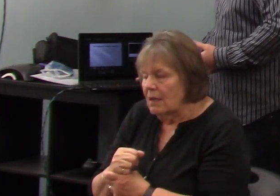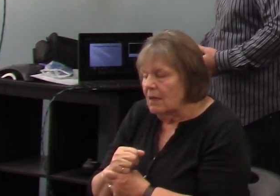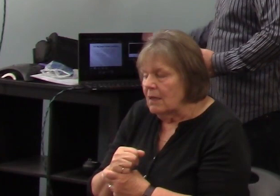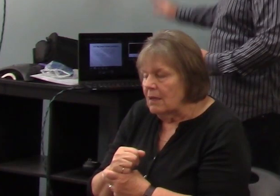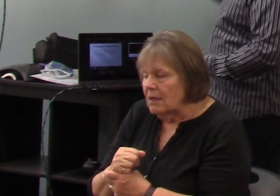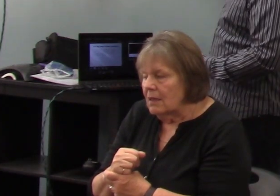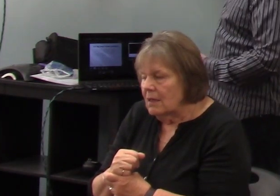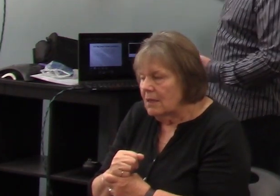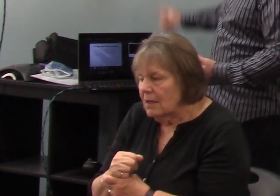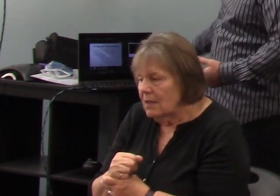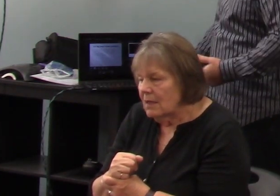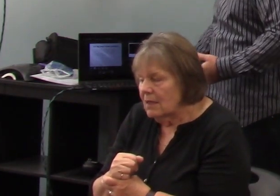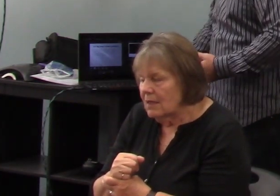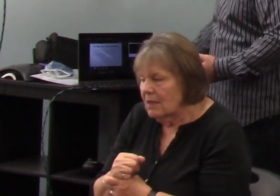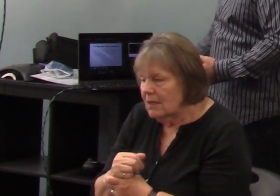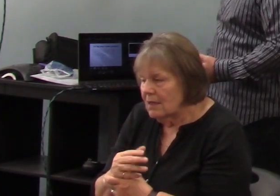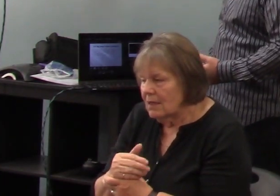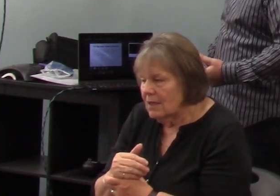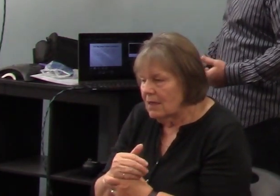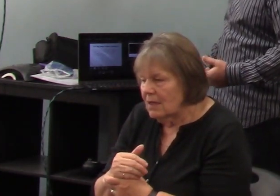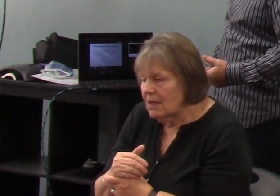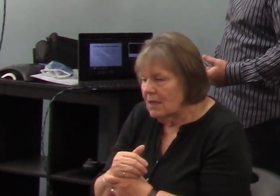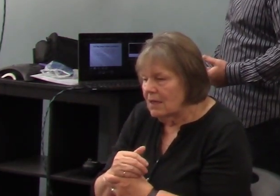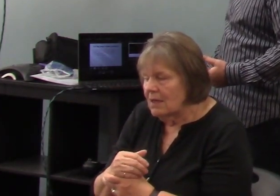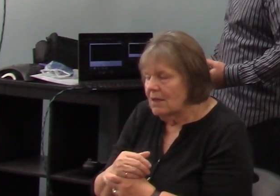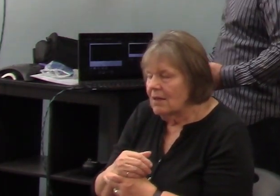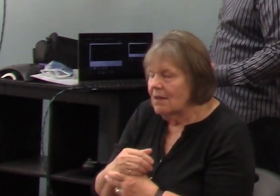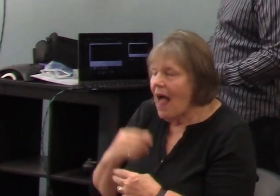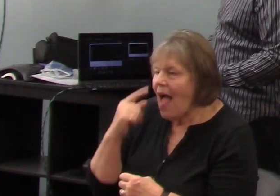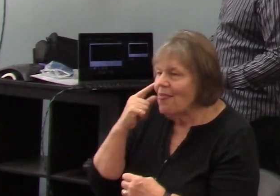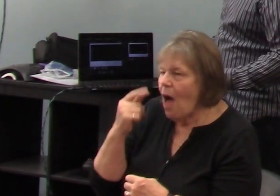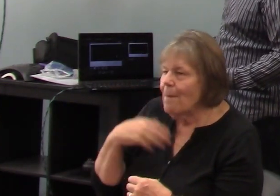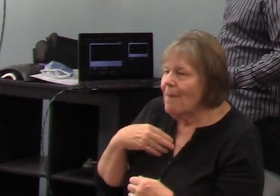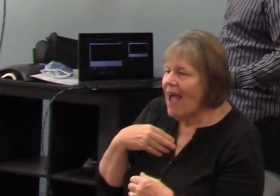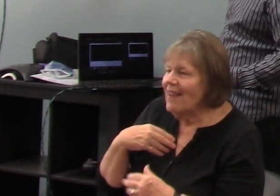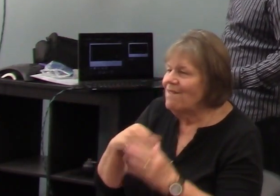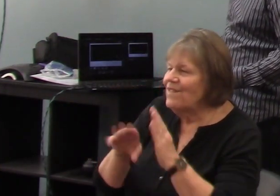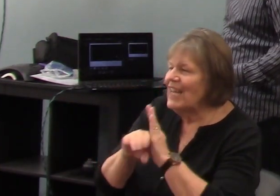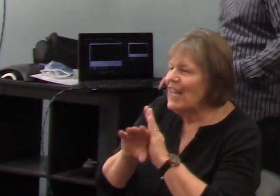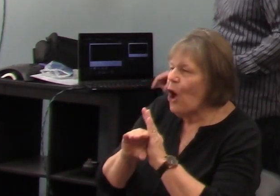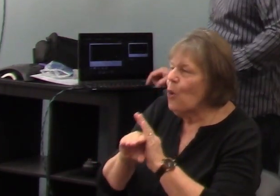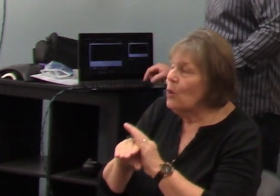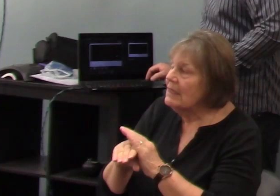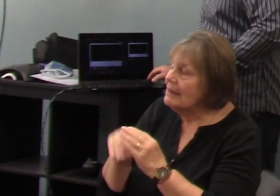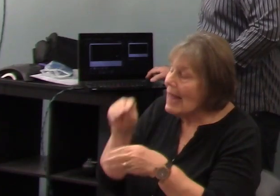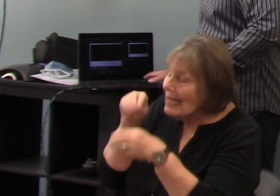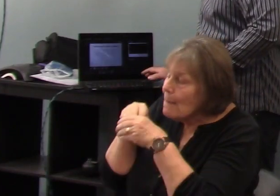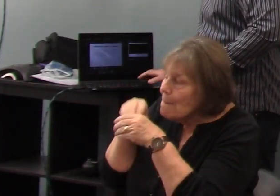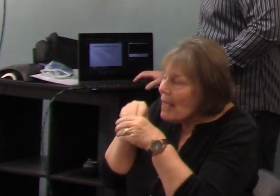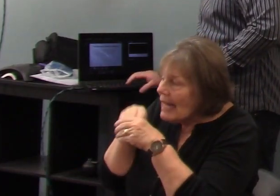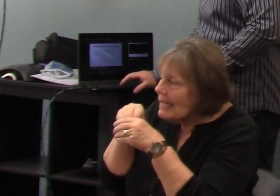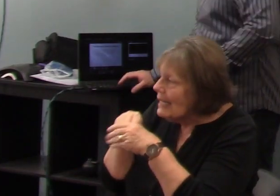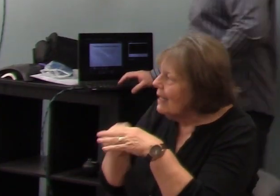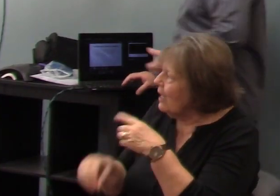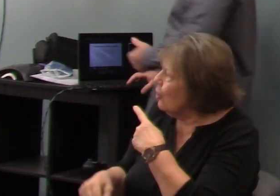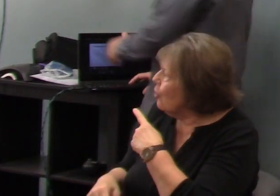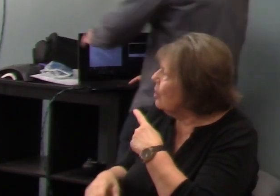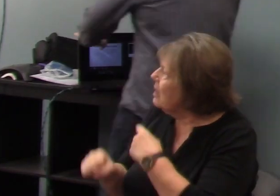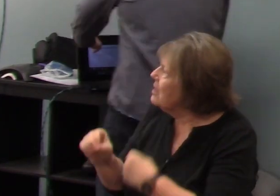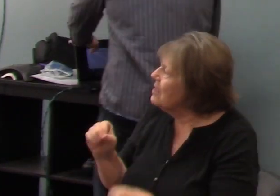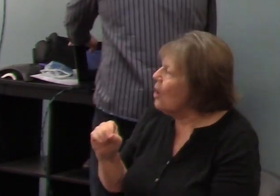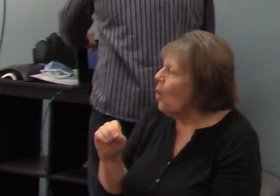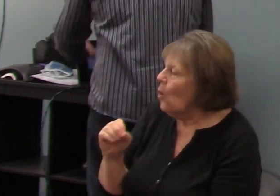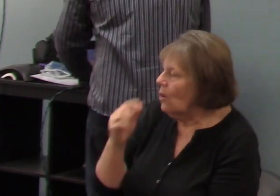So I was going to have slide videos embedded in here, but I don't. It wasn't playing today, so I'm going to just a